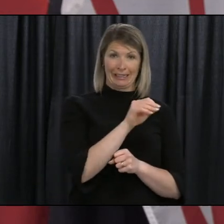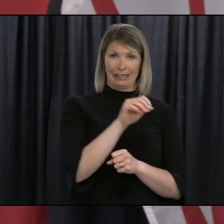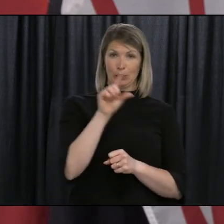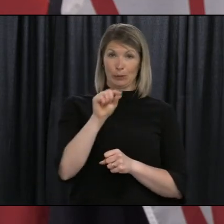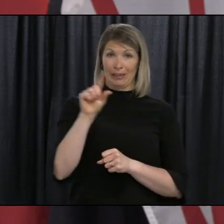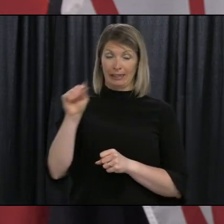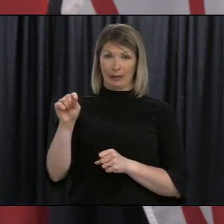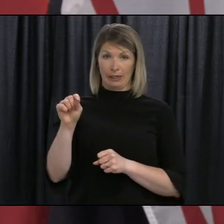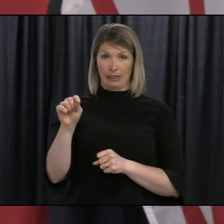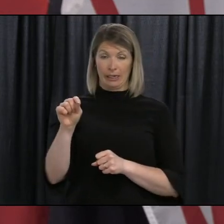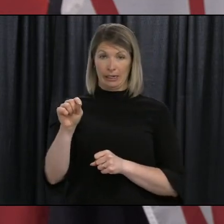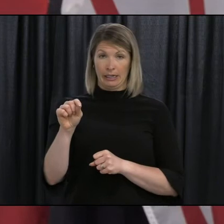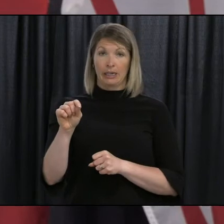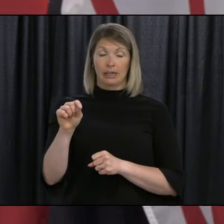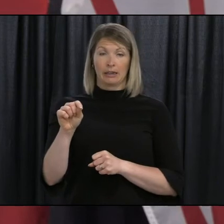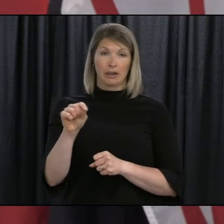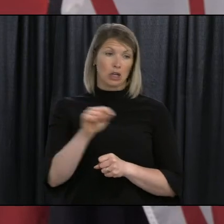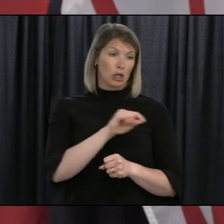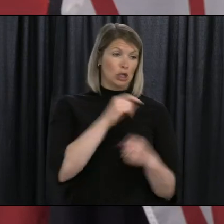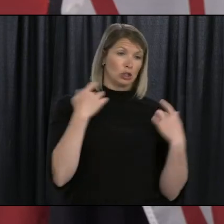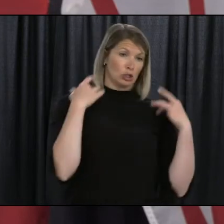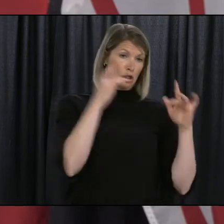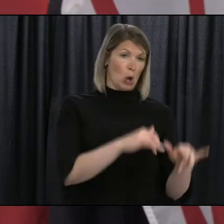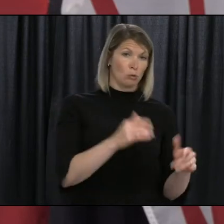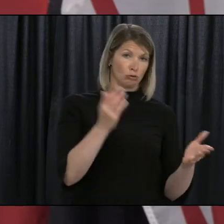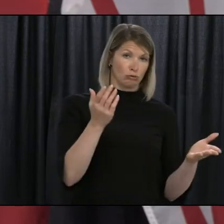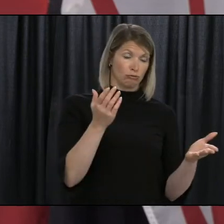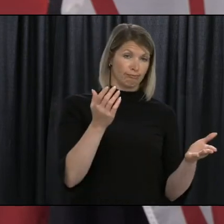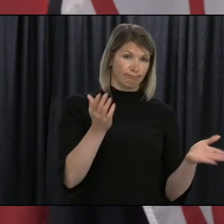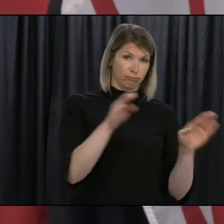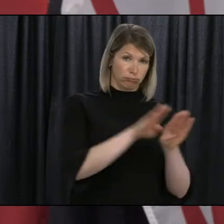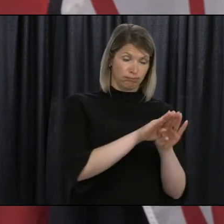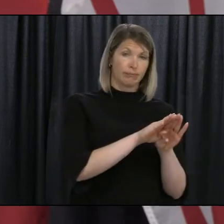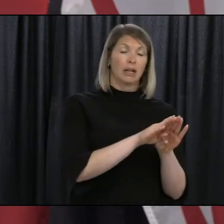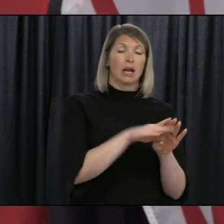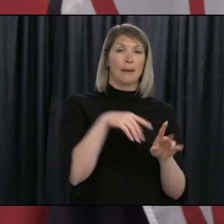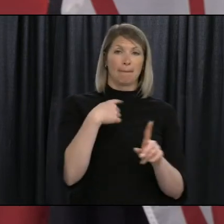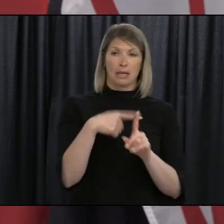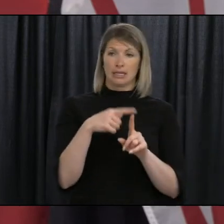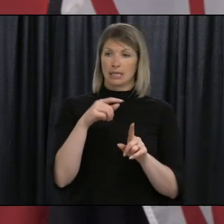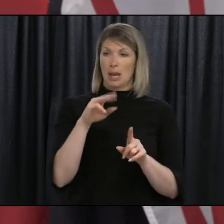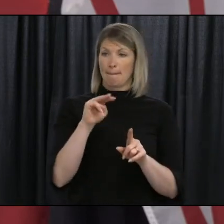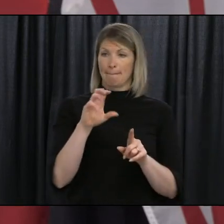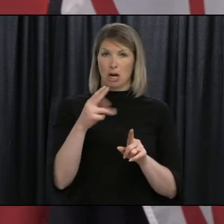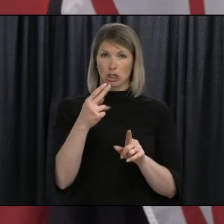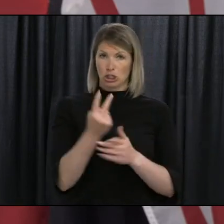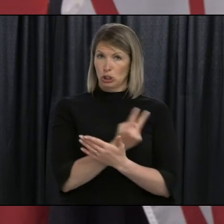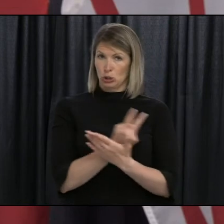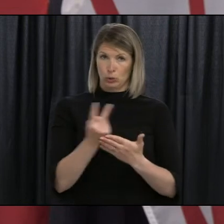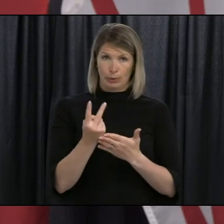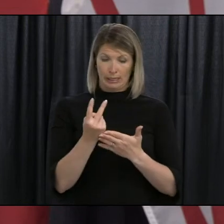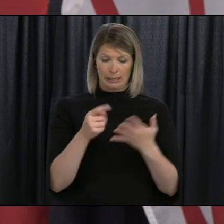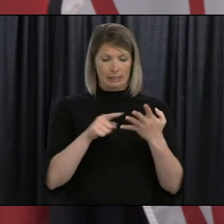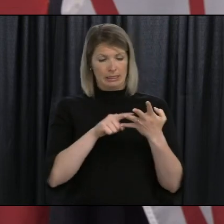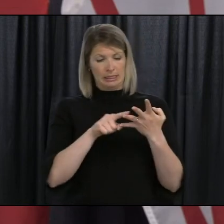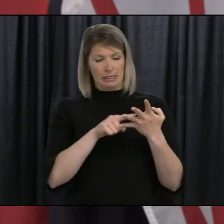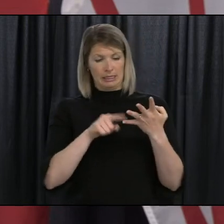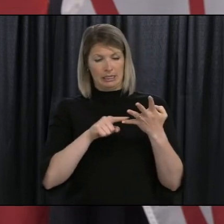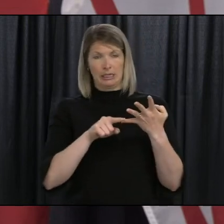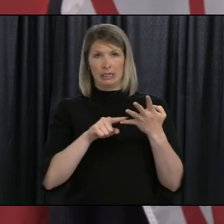combine that with Snowmageddon, which was 8 days of business shutdown for a large part of the